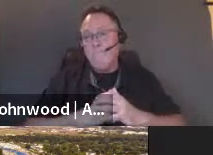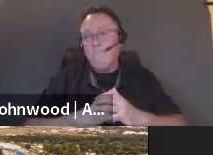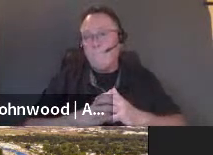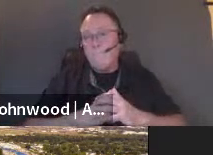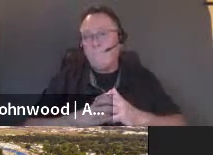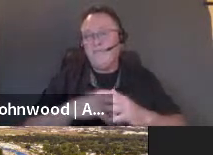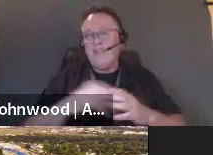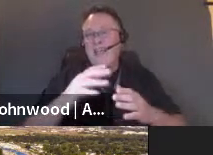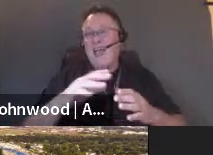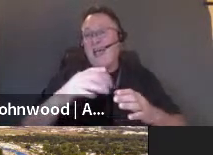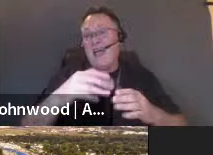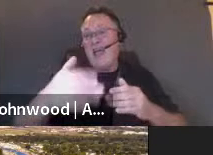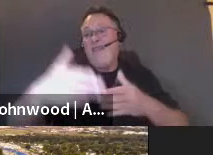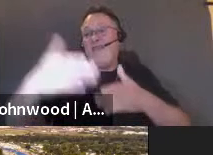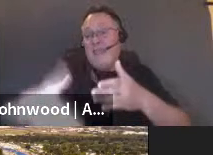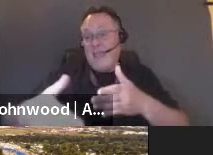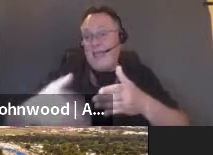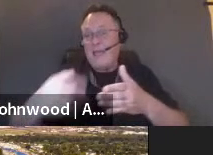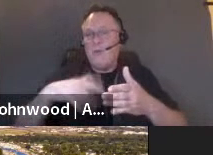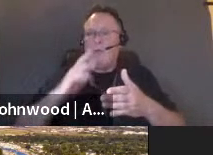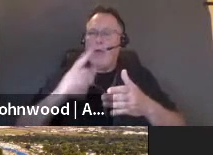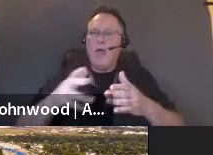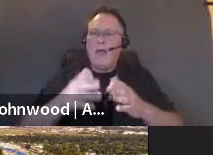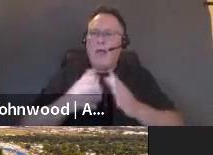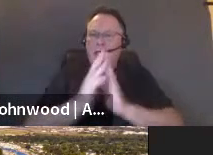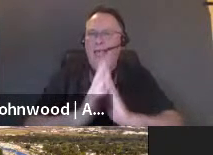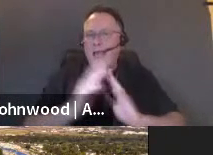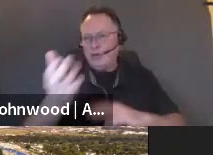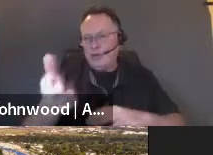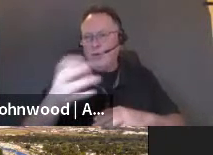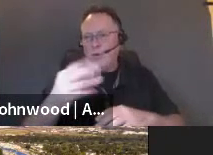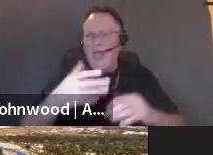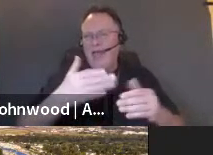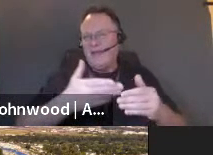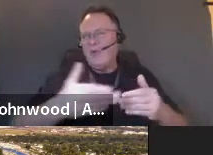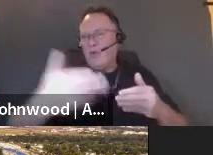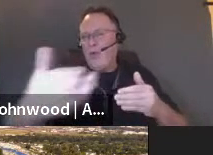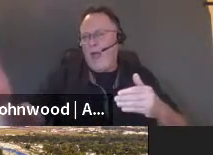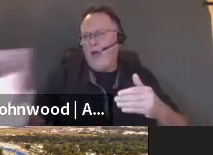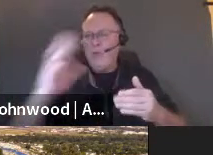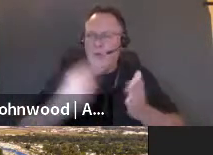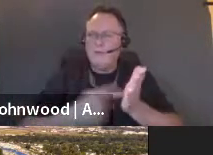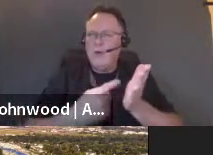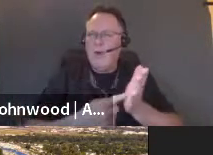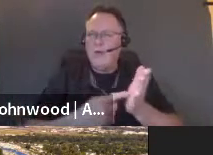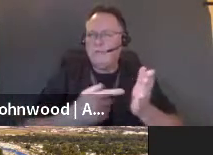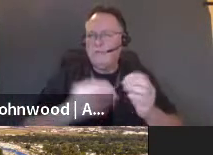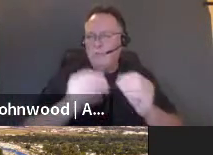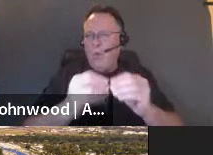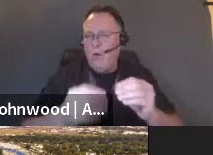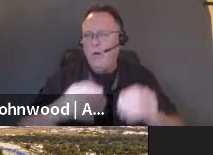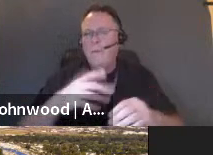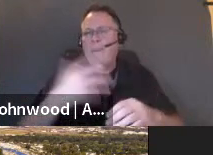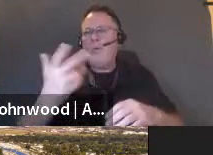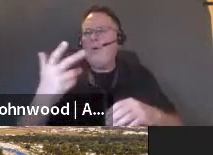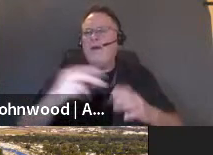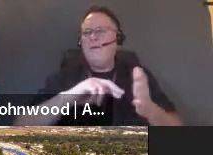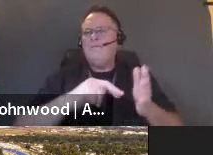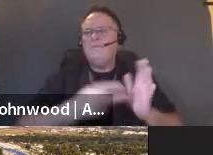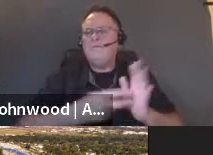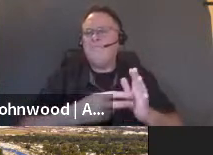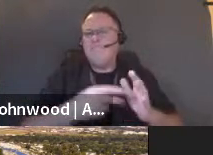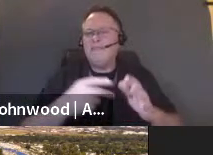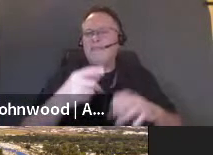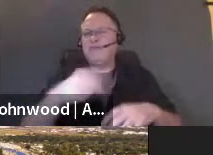At the end, what we'll be asking you, and really throughout, and Lily will talk a little bit more about this, is what meanings do these